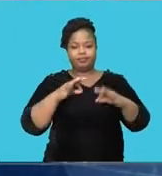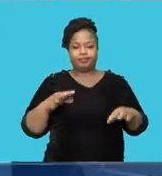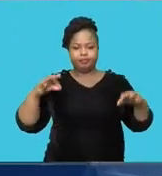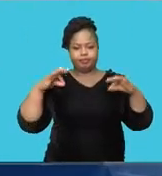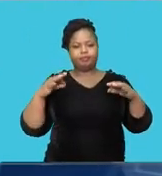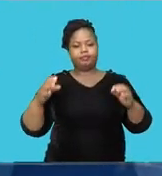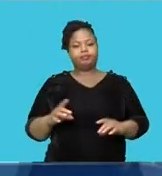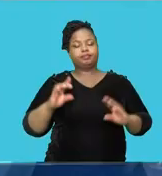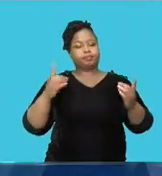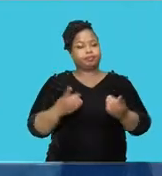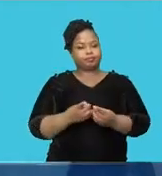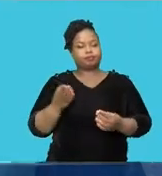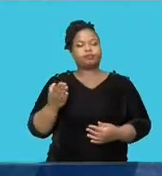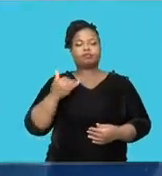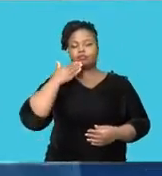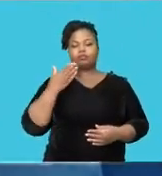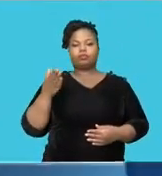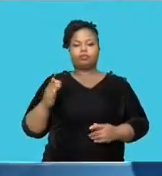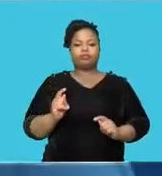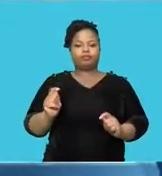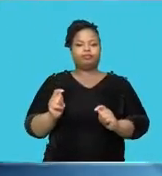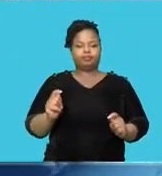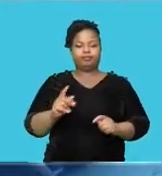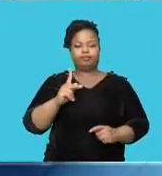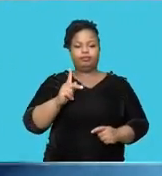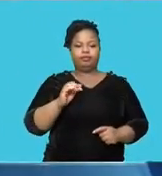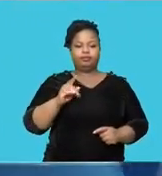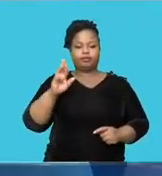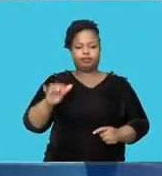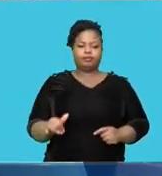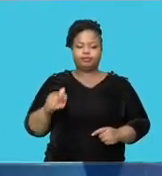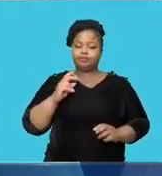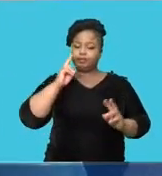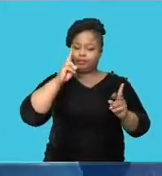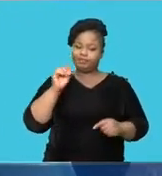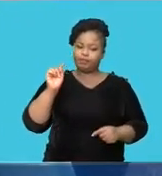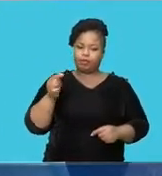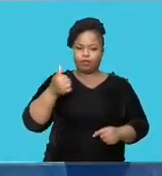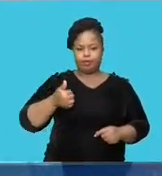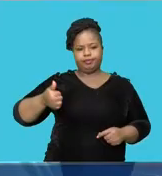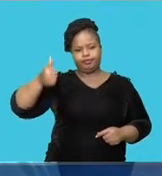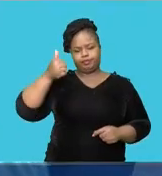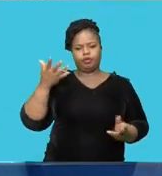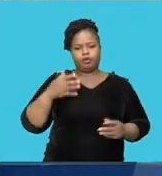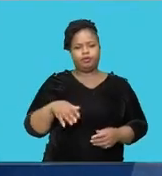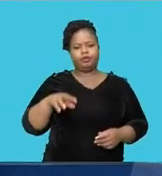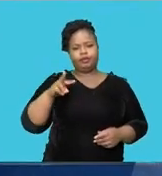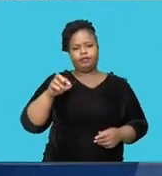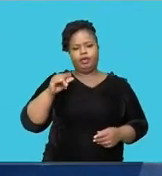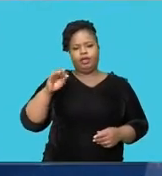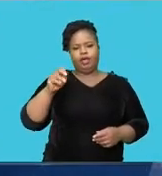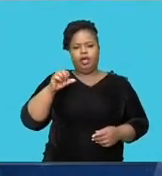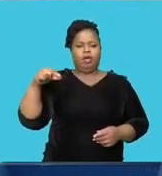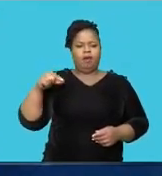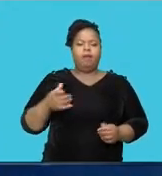peng la dipalangwang e leng Kenny Kunene. Ba eteletse pele letsholo la tekolo moagong wa Vannin Court o bogareng